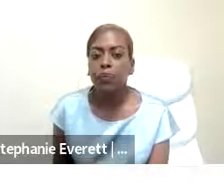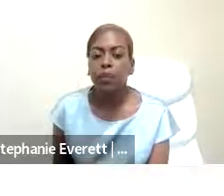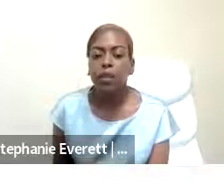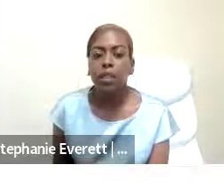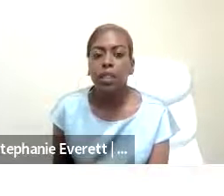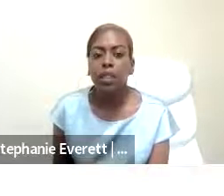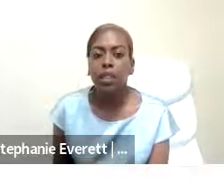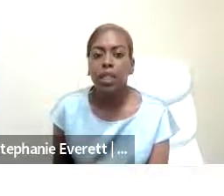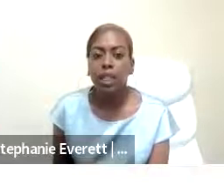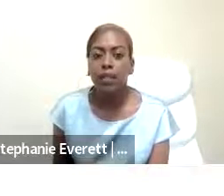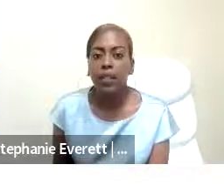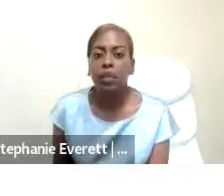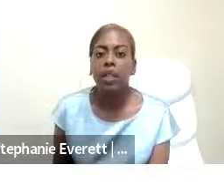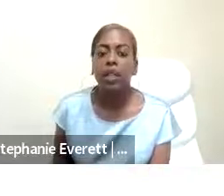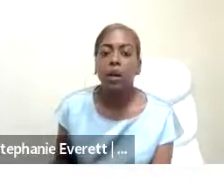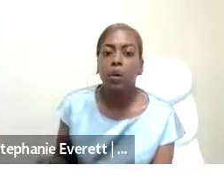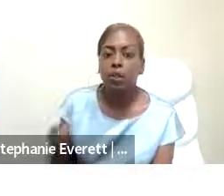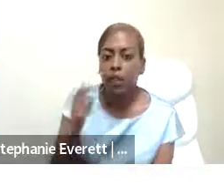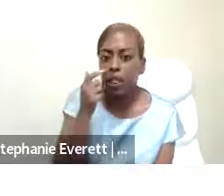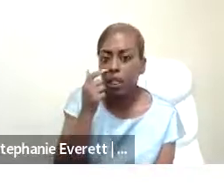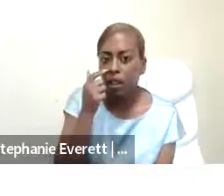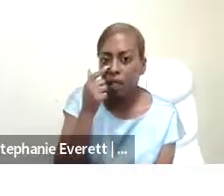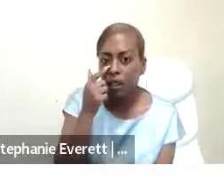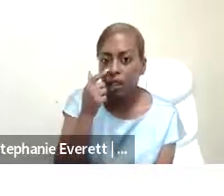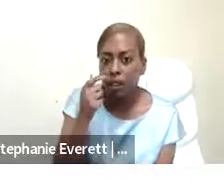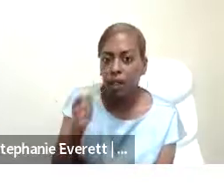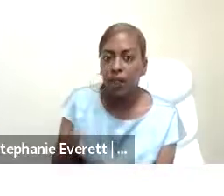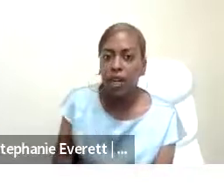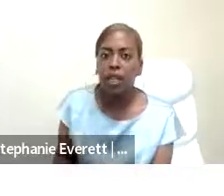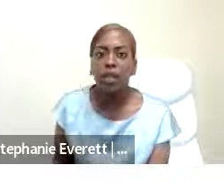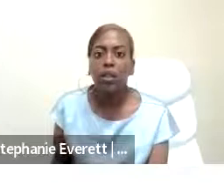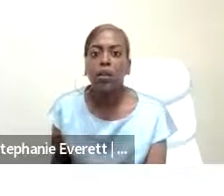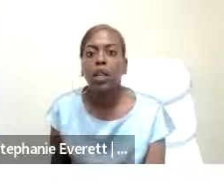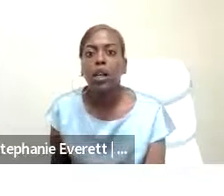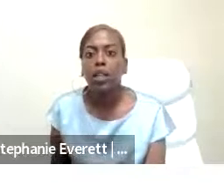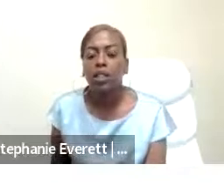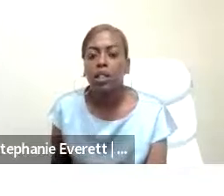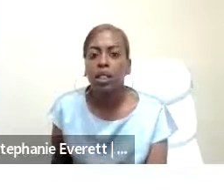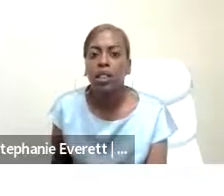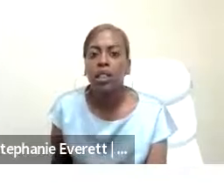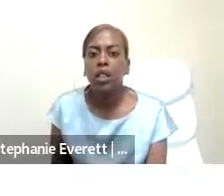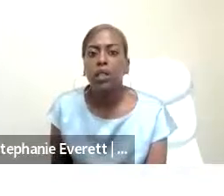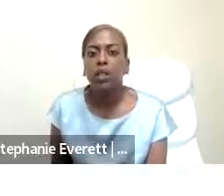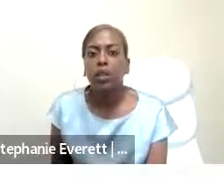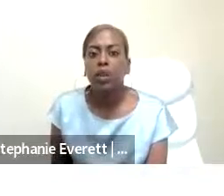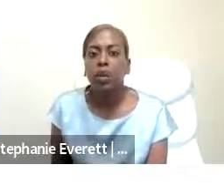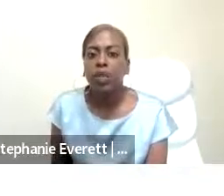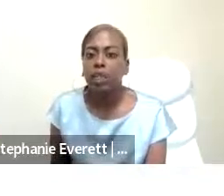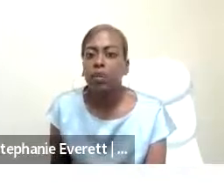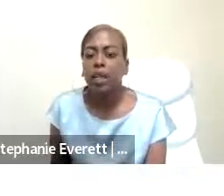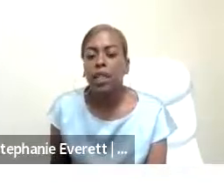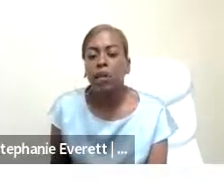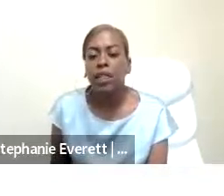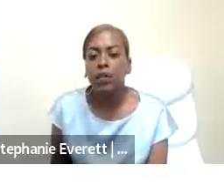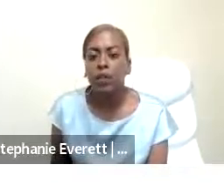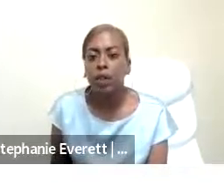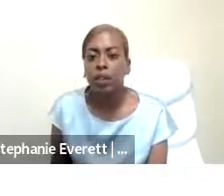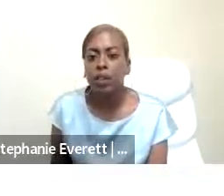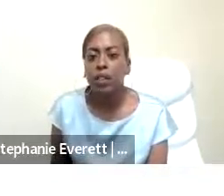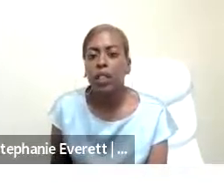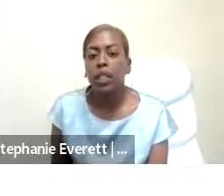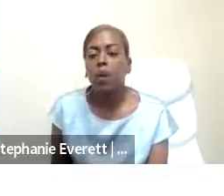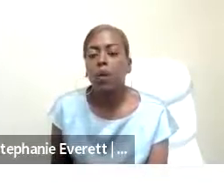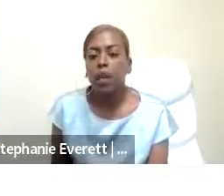office. The second investment was for a year-long internship for high school and college students to participate in police